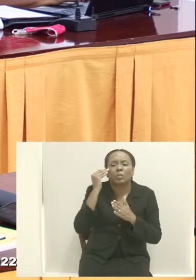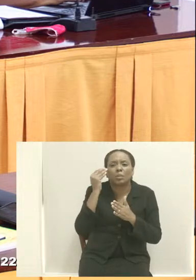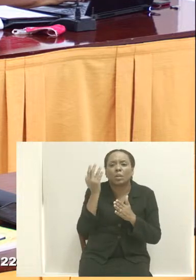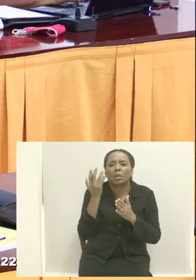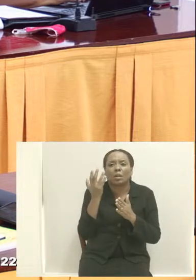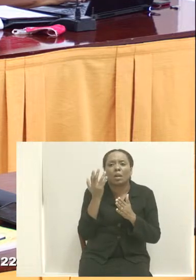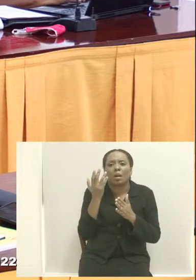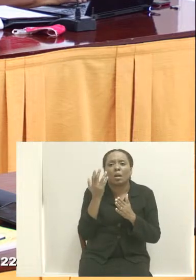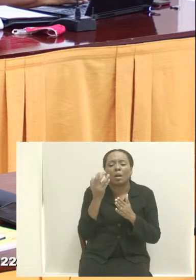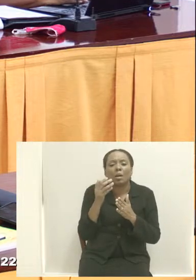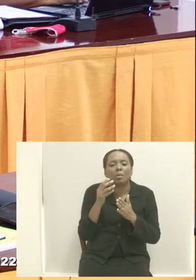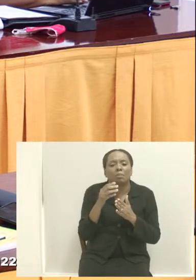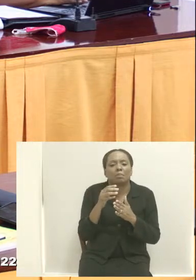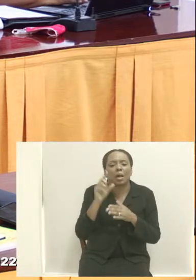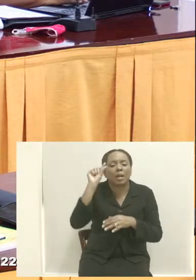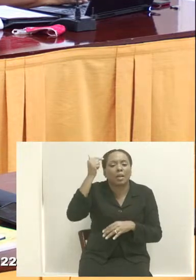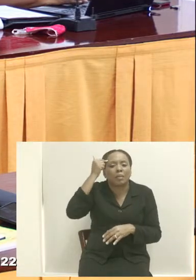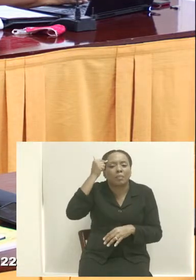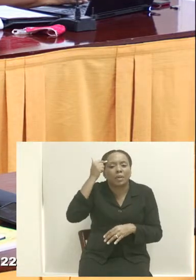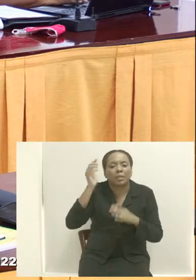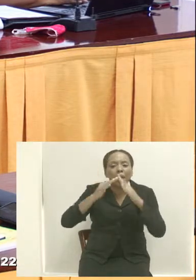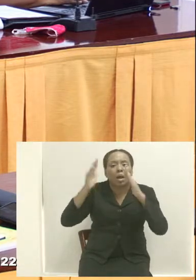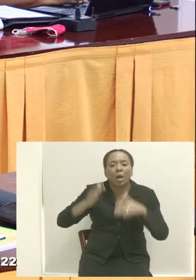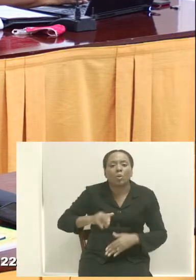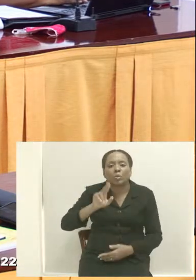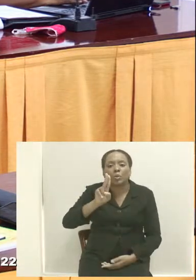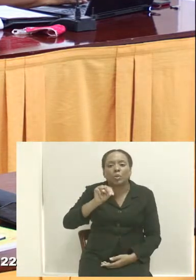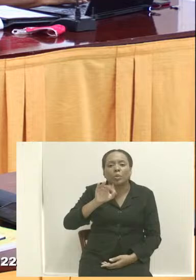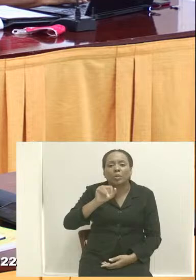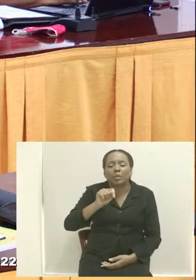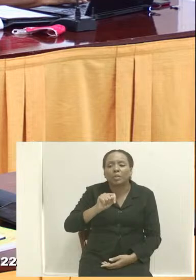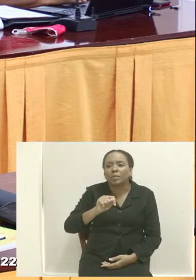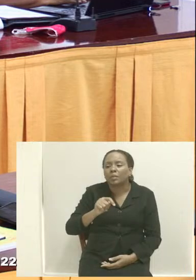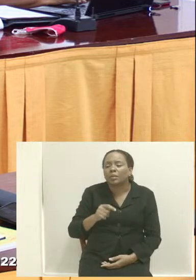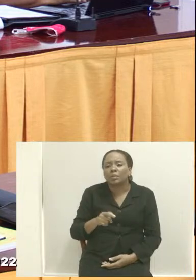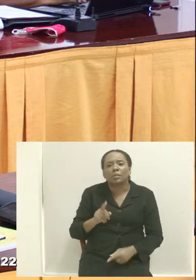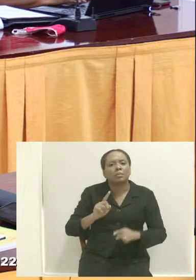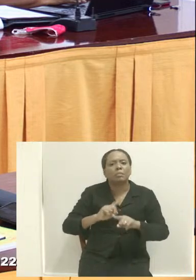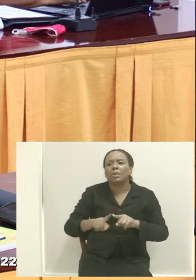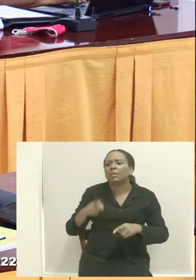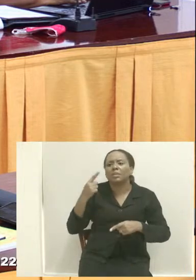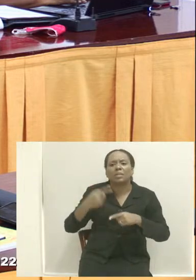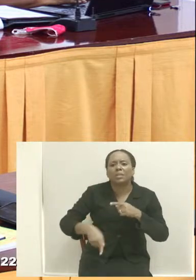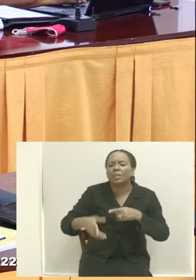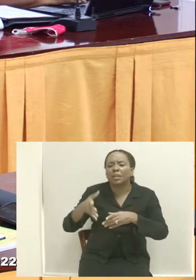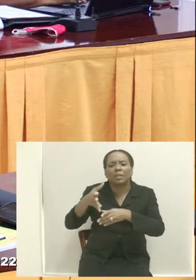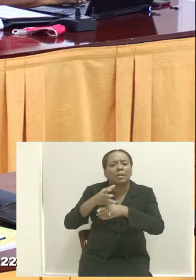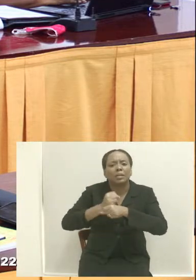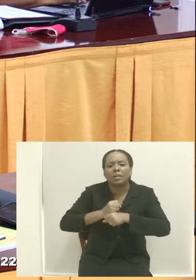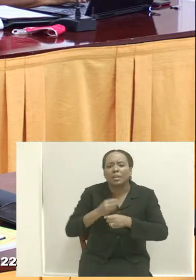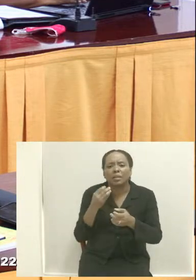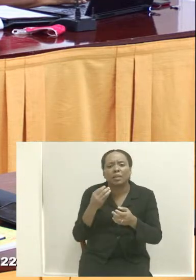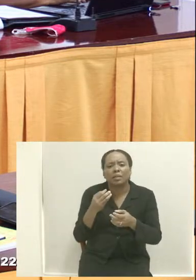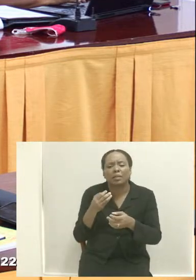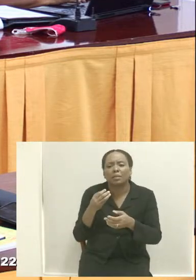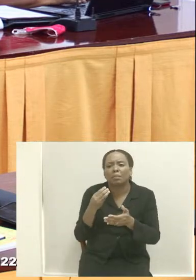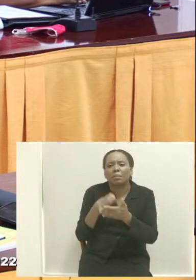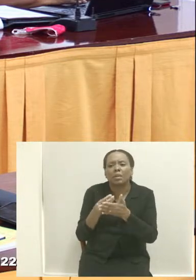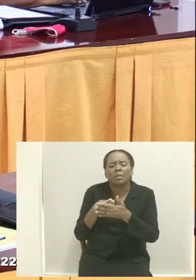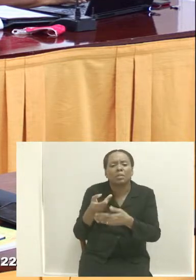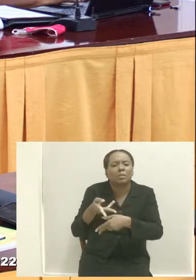can't get a mortgage because she ain't got no land. But she is doing hair for